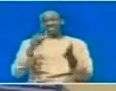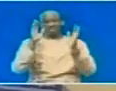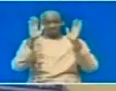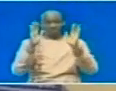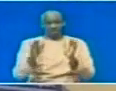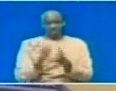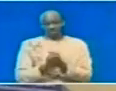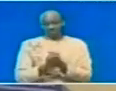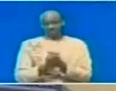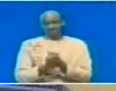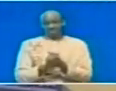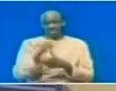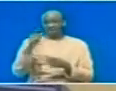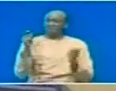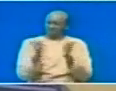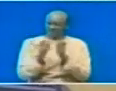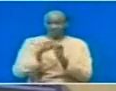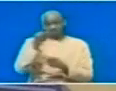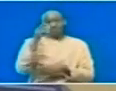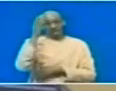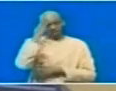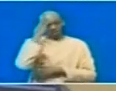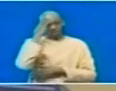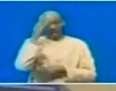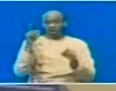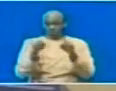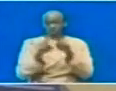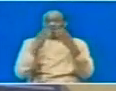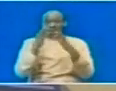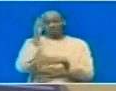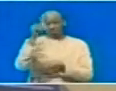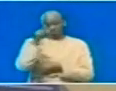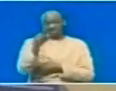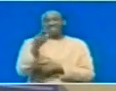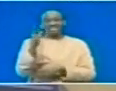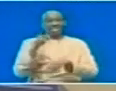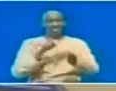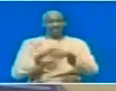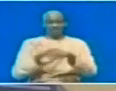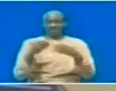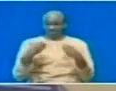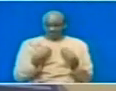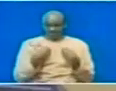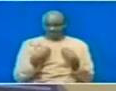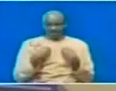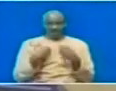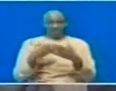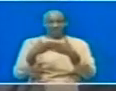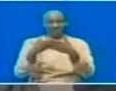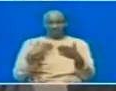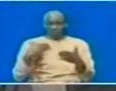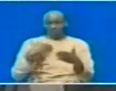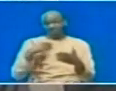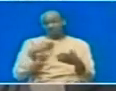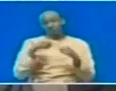important, and it is so painful to them, I know. And also to thank God for this second chance he also gave me. Before, you know, I could think